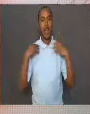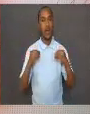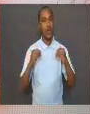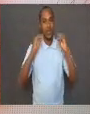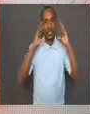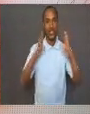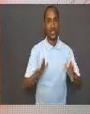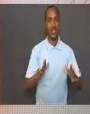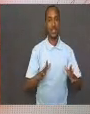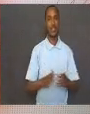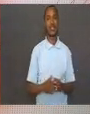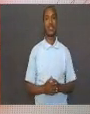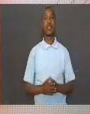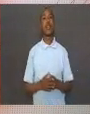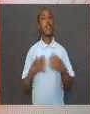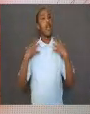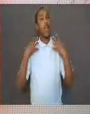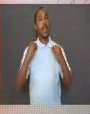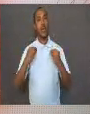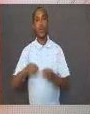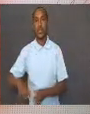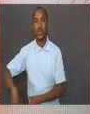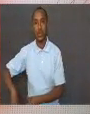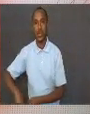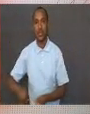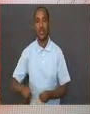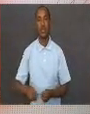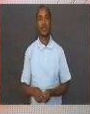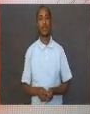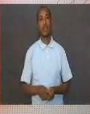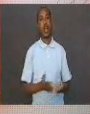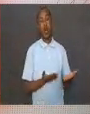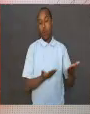Hello, teacher. Hello, students.